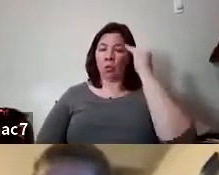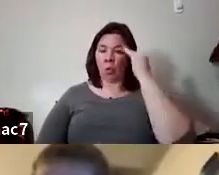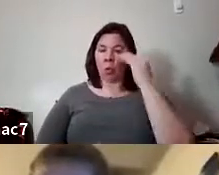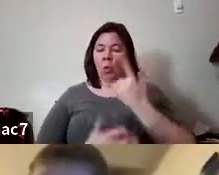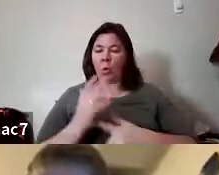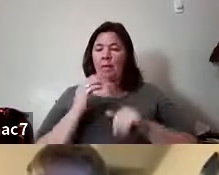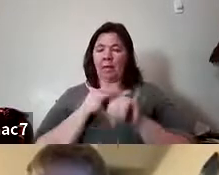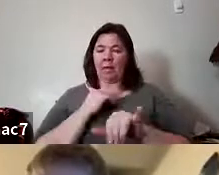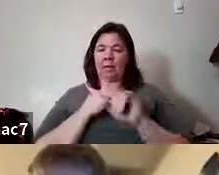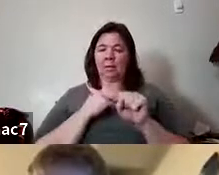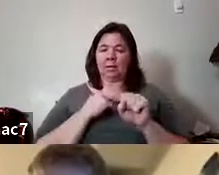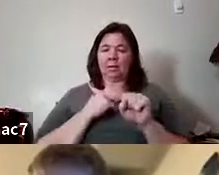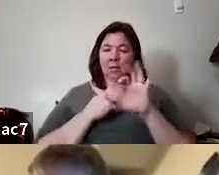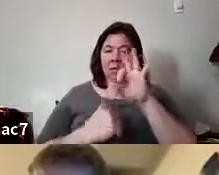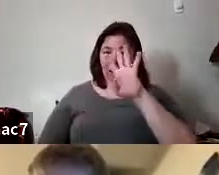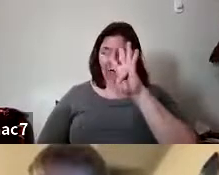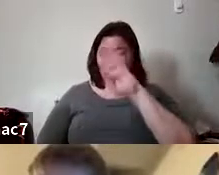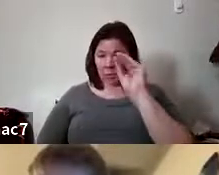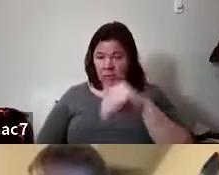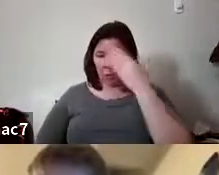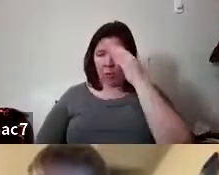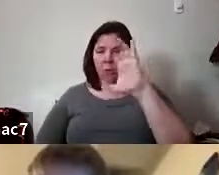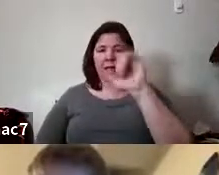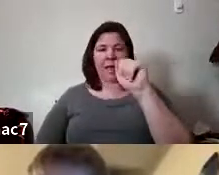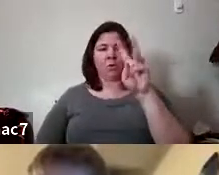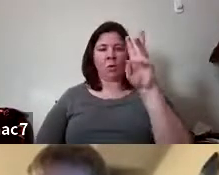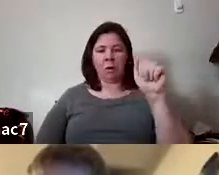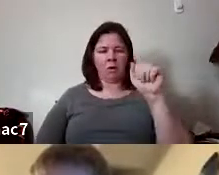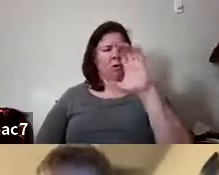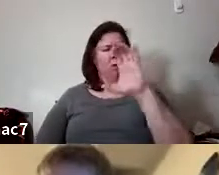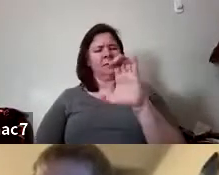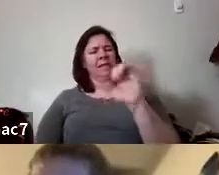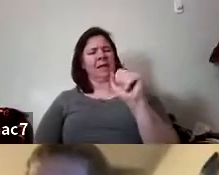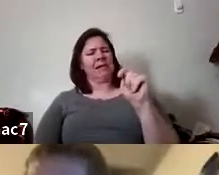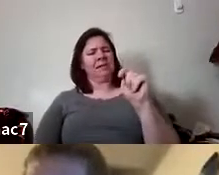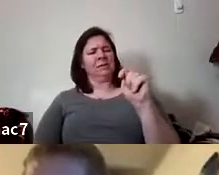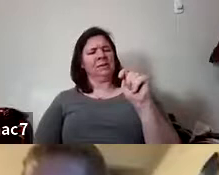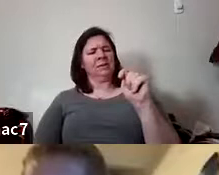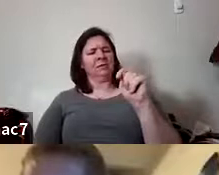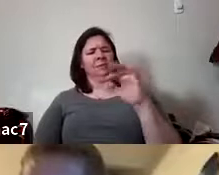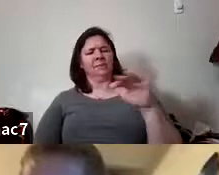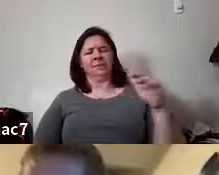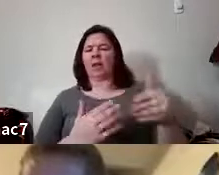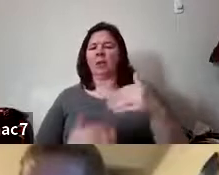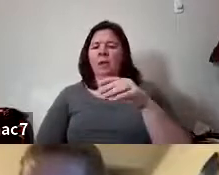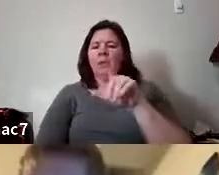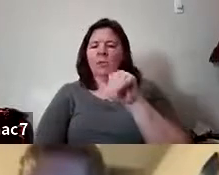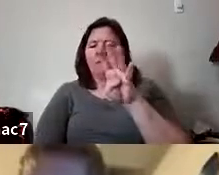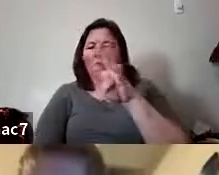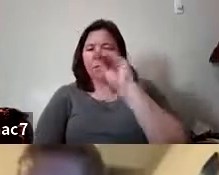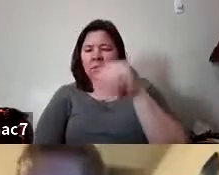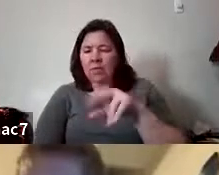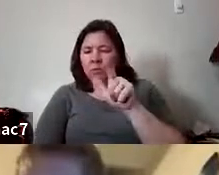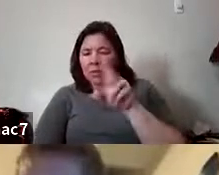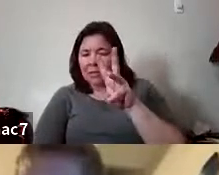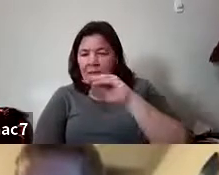is. 74%, that's 69 people, say that they do, and 24%, 26%,